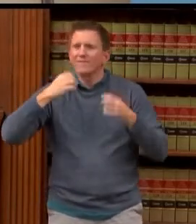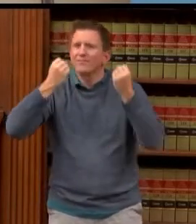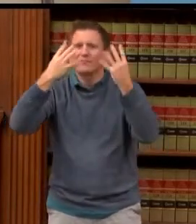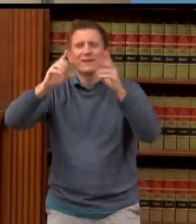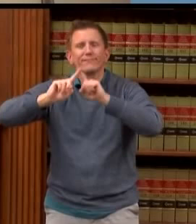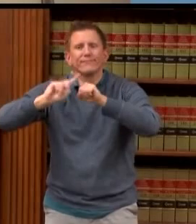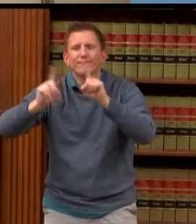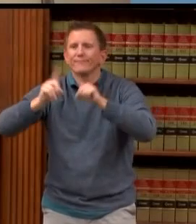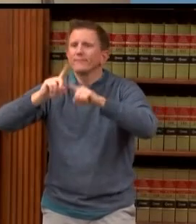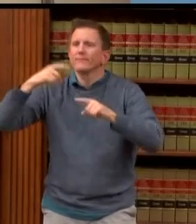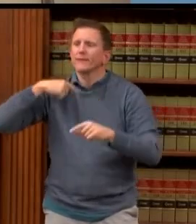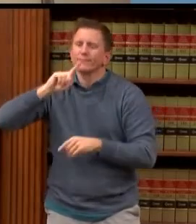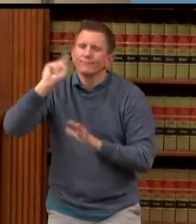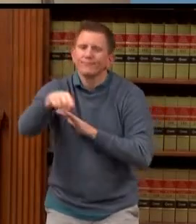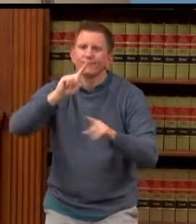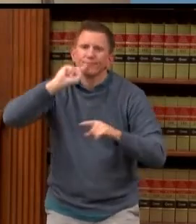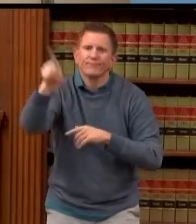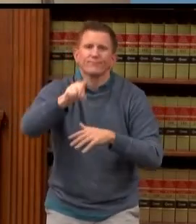So there are no,